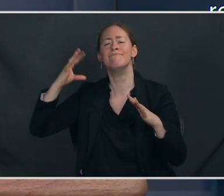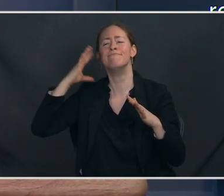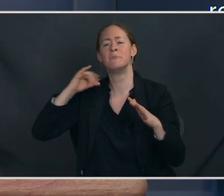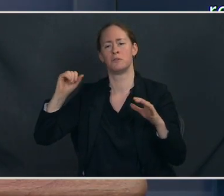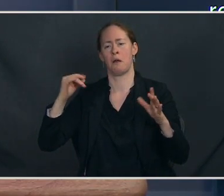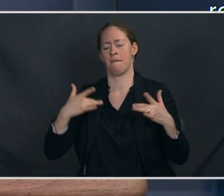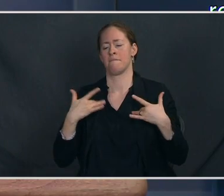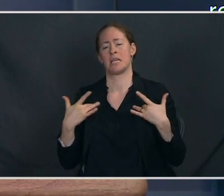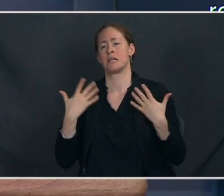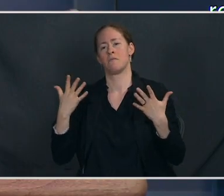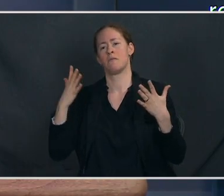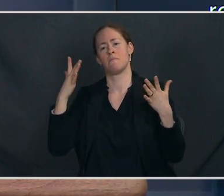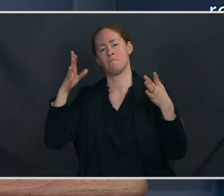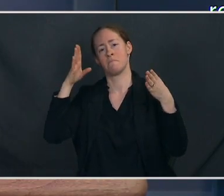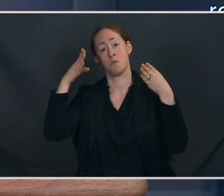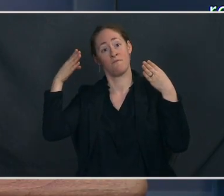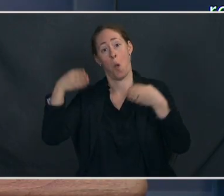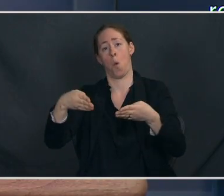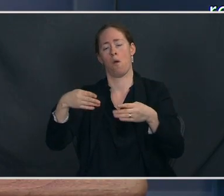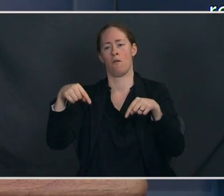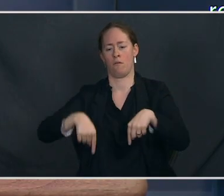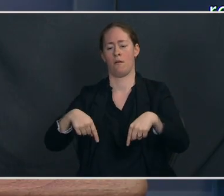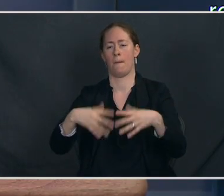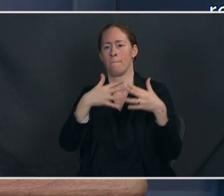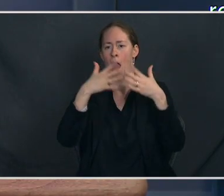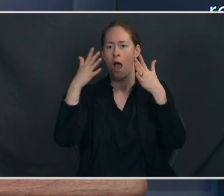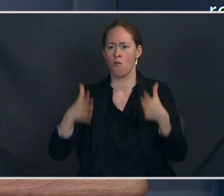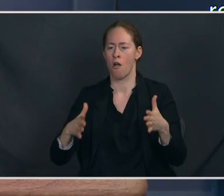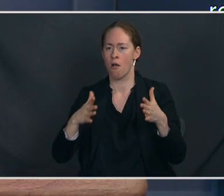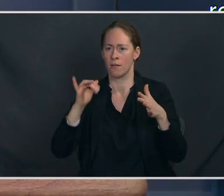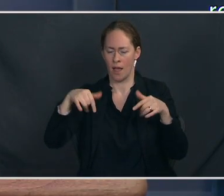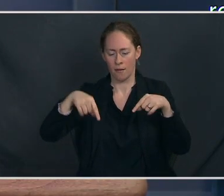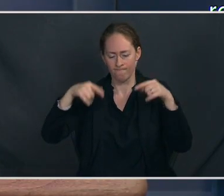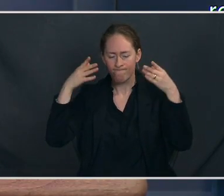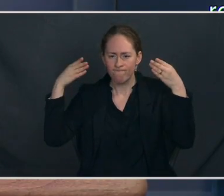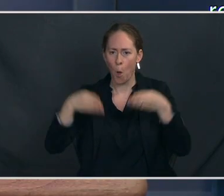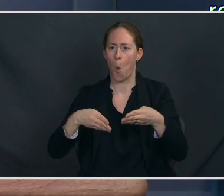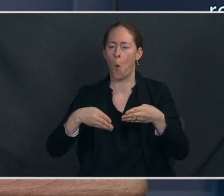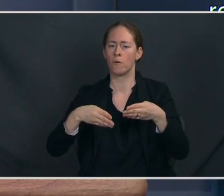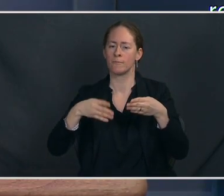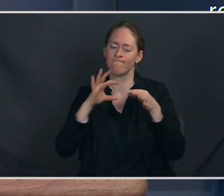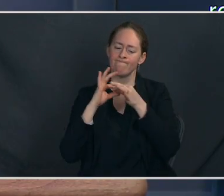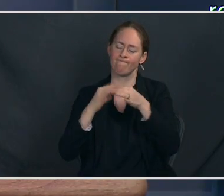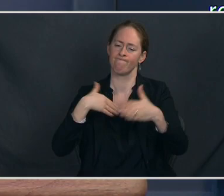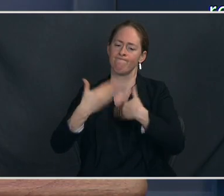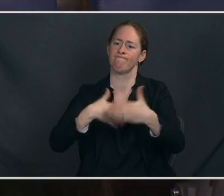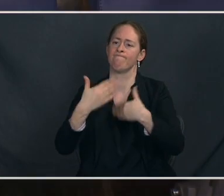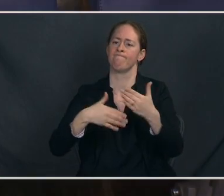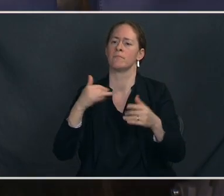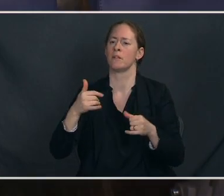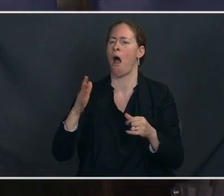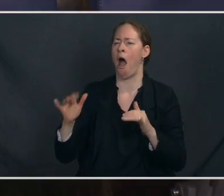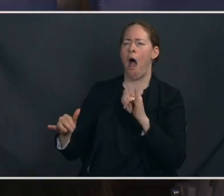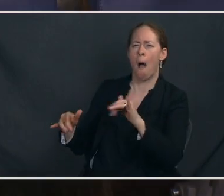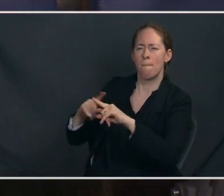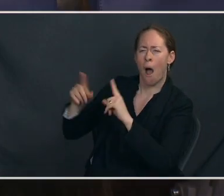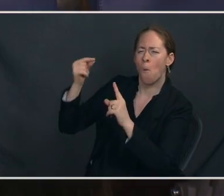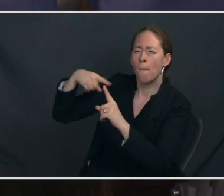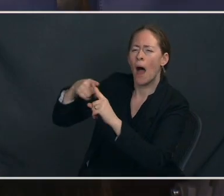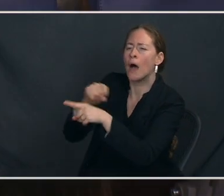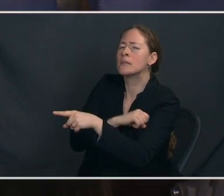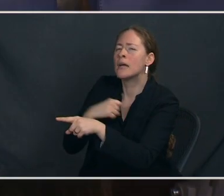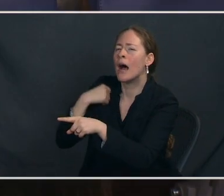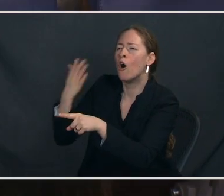what he's trying to do every day. Go ahead, Peter. Just a little housekeeping as it relates to what's going on in the Senate right now. When is the last time that President